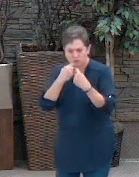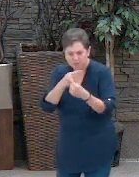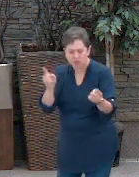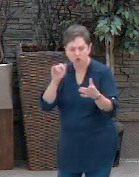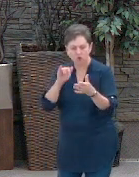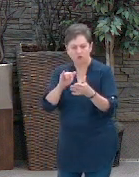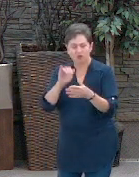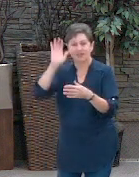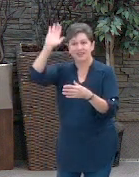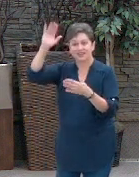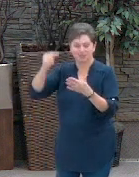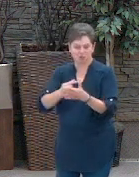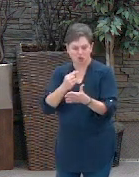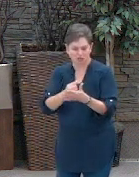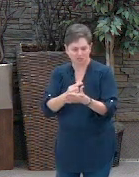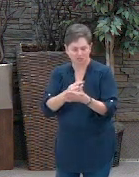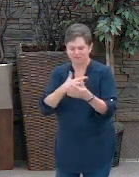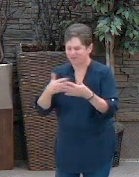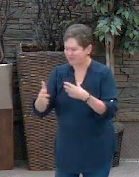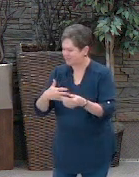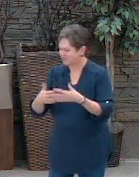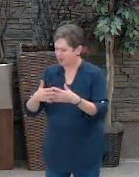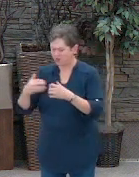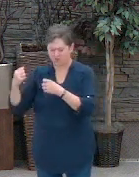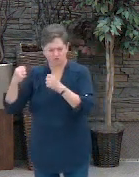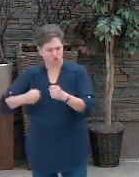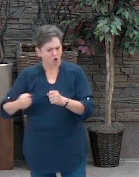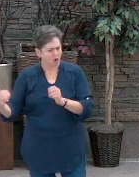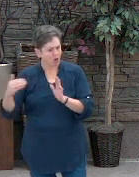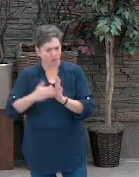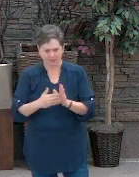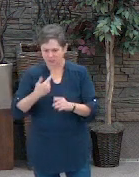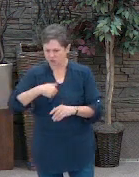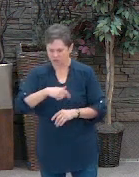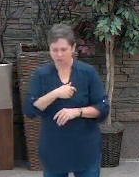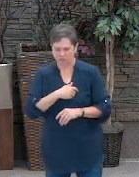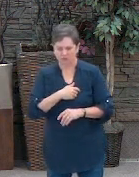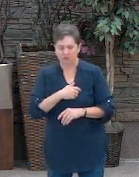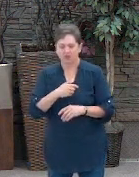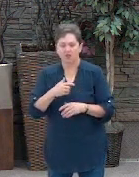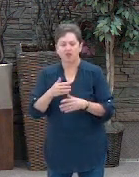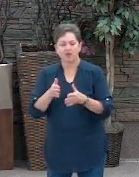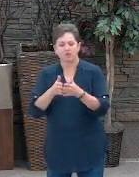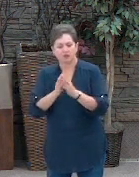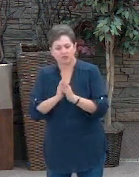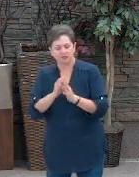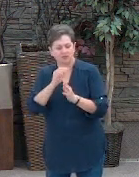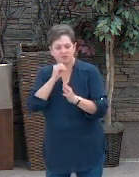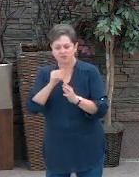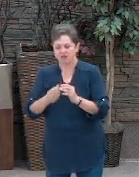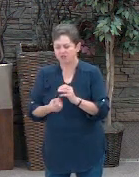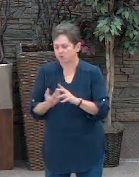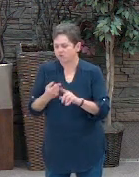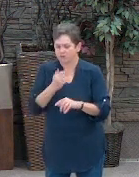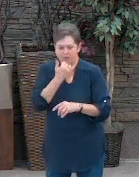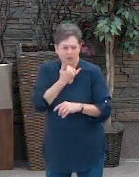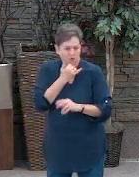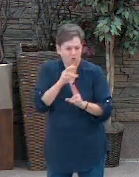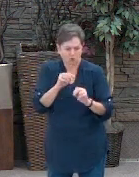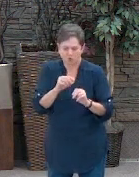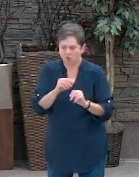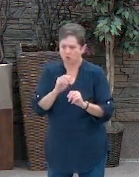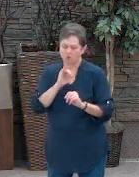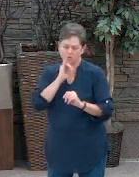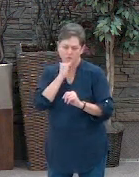this his gospel in spite of strong opposition. For the appeal we make does not spring from error or